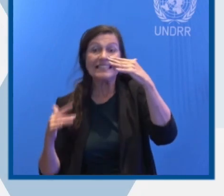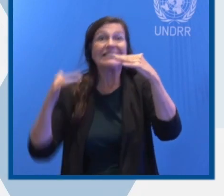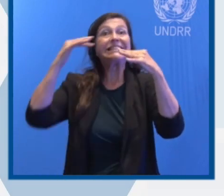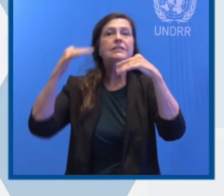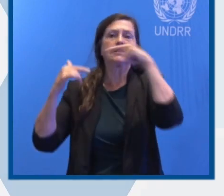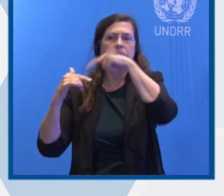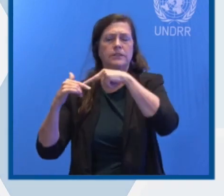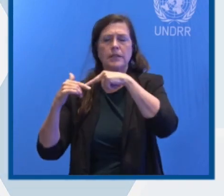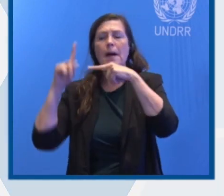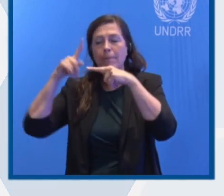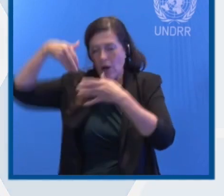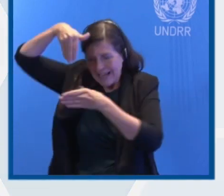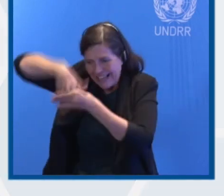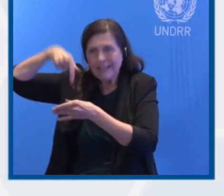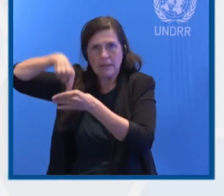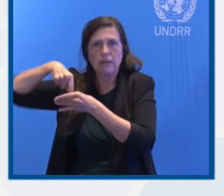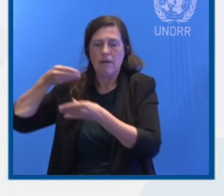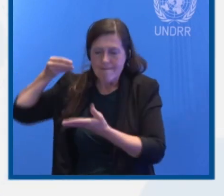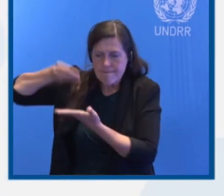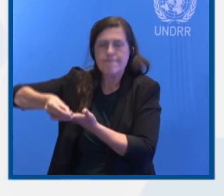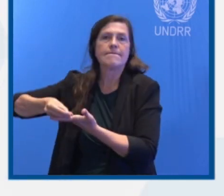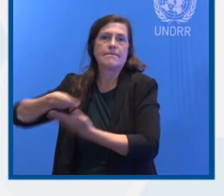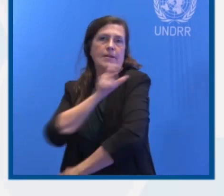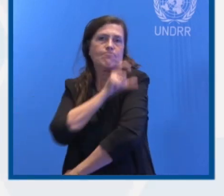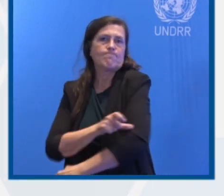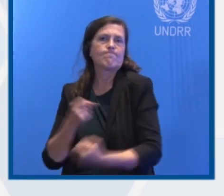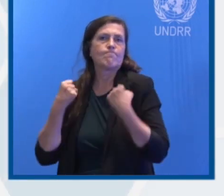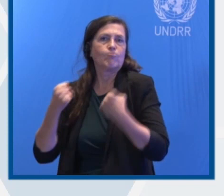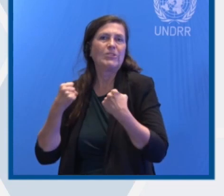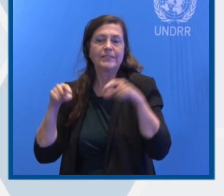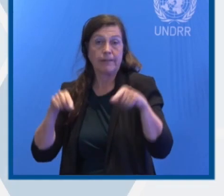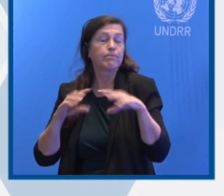builds resilience? There was a second question, please.